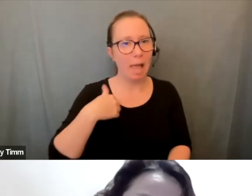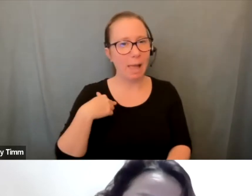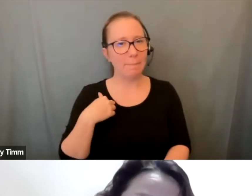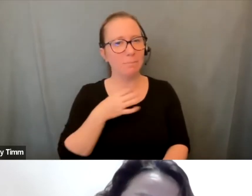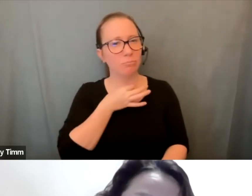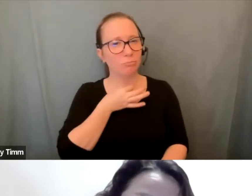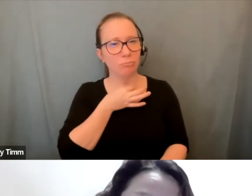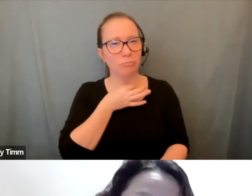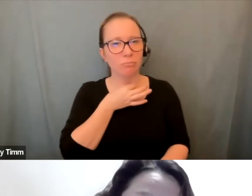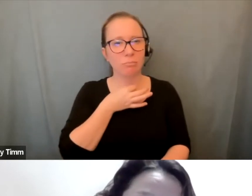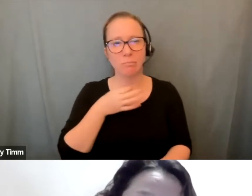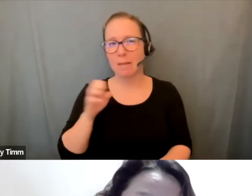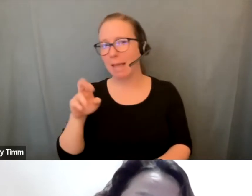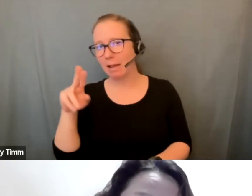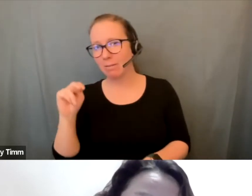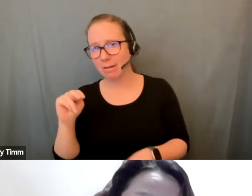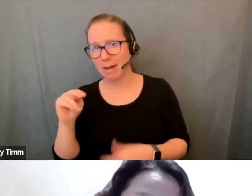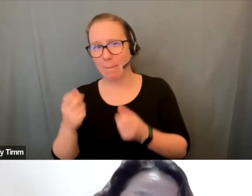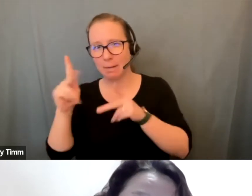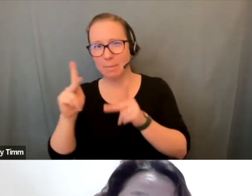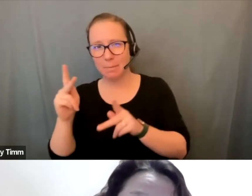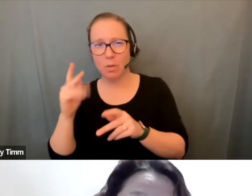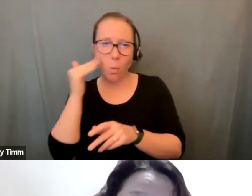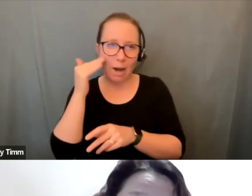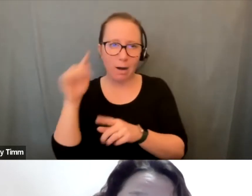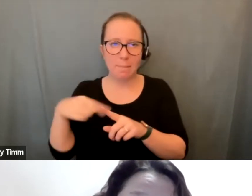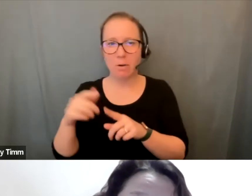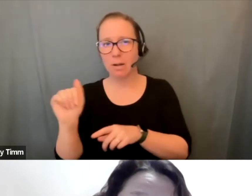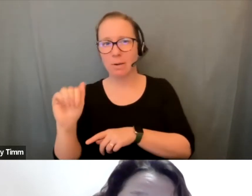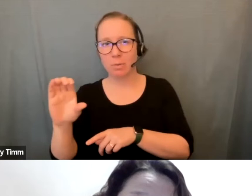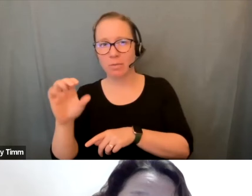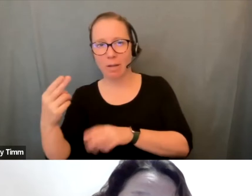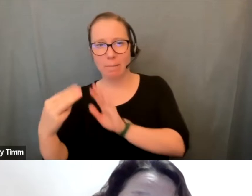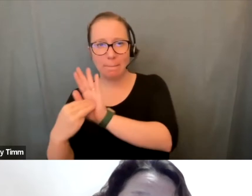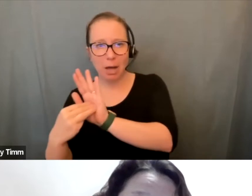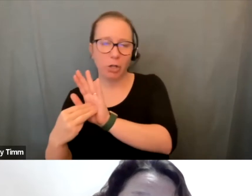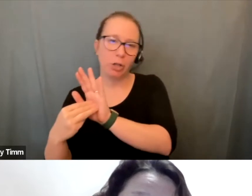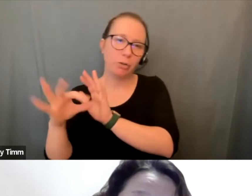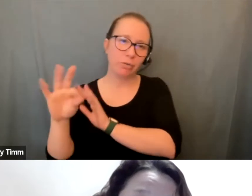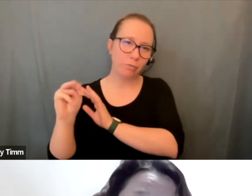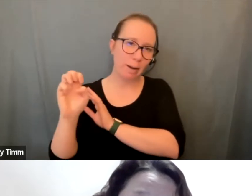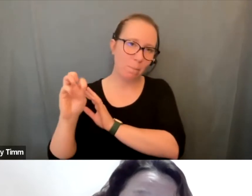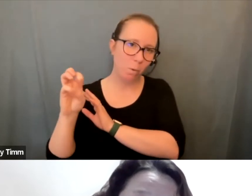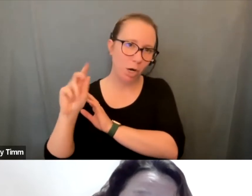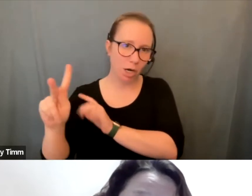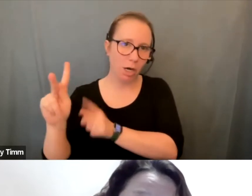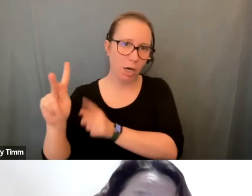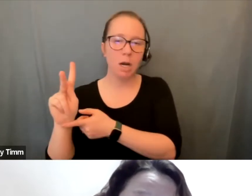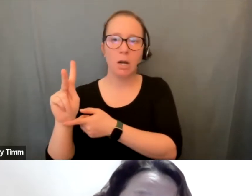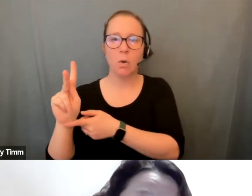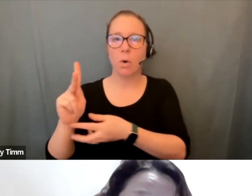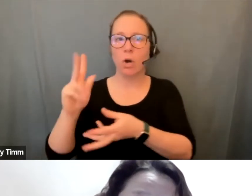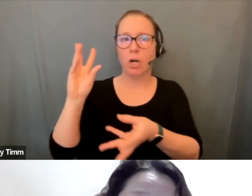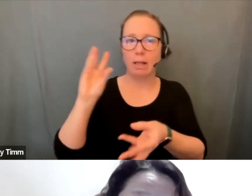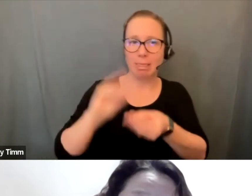how many people are aware or know about the Accountable Community for Health model or framework and or collective impact, and